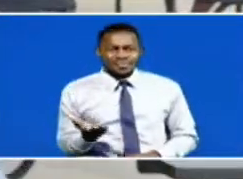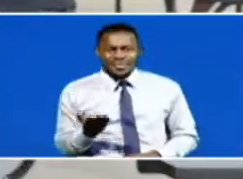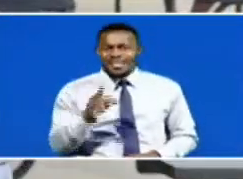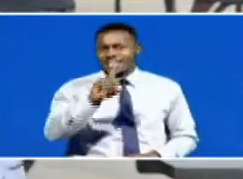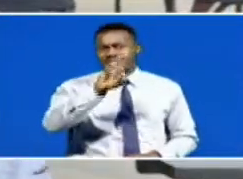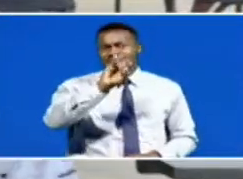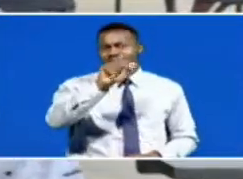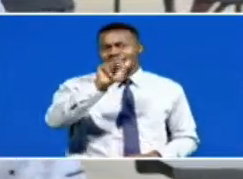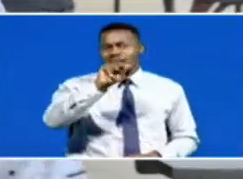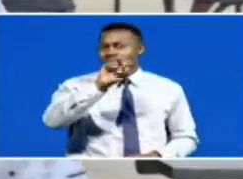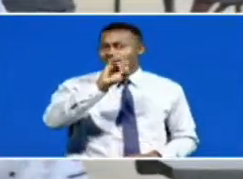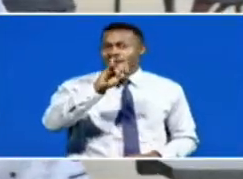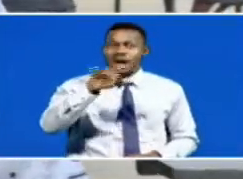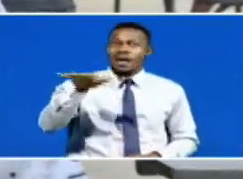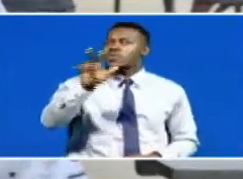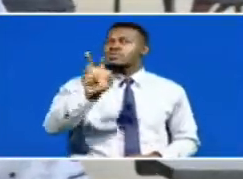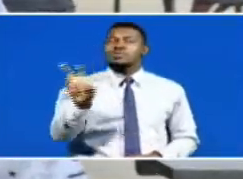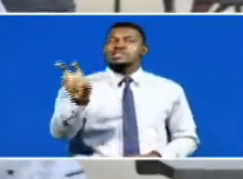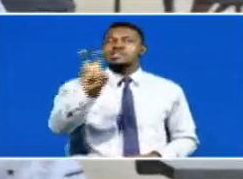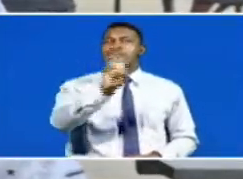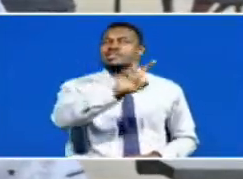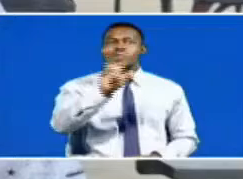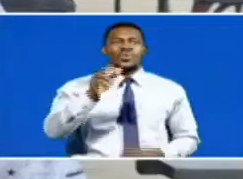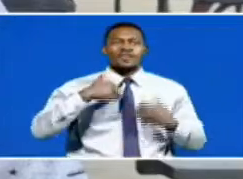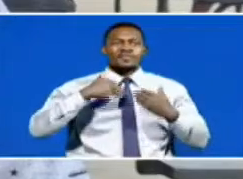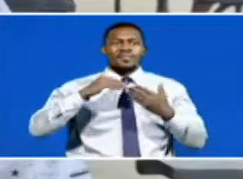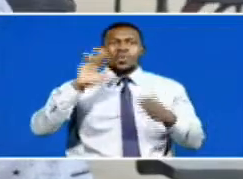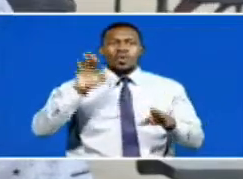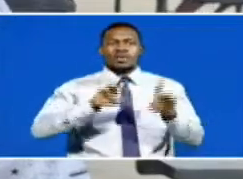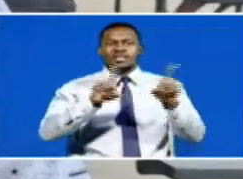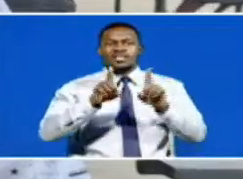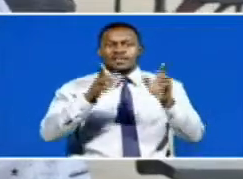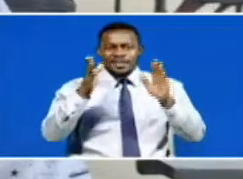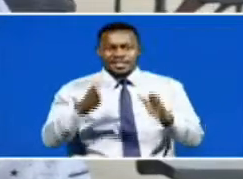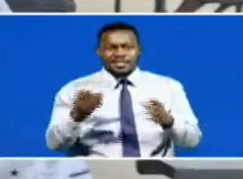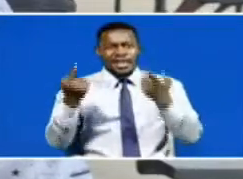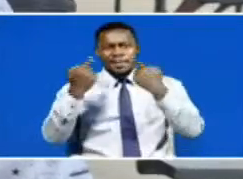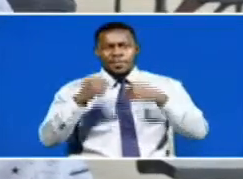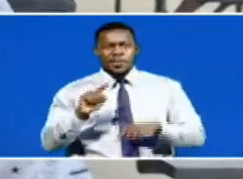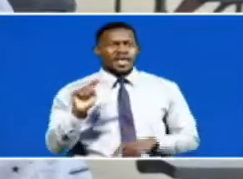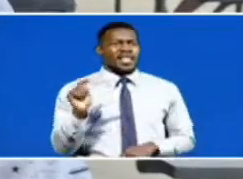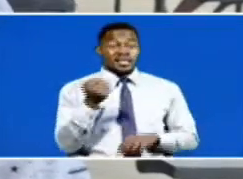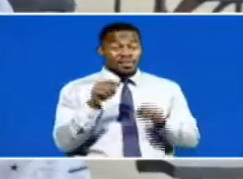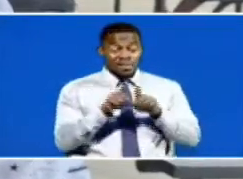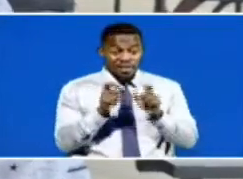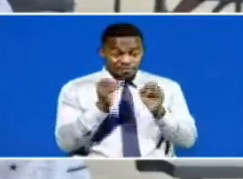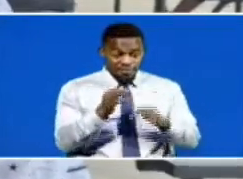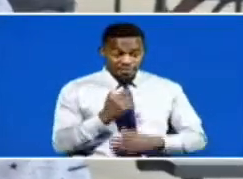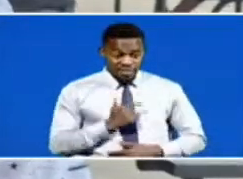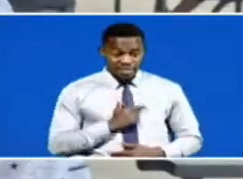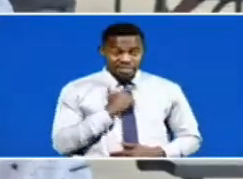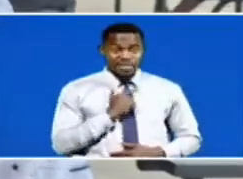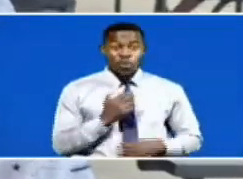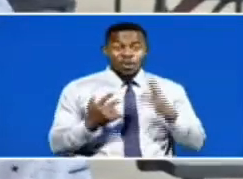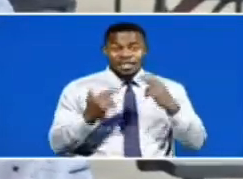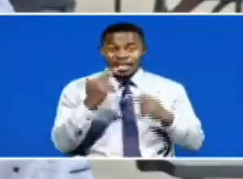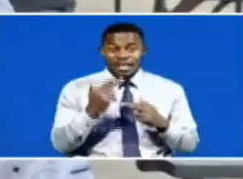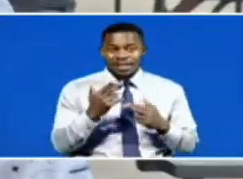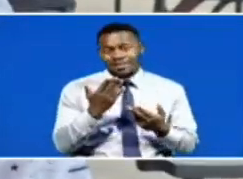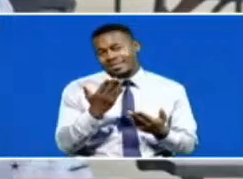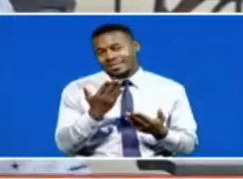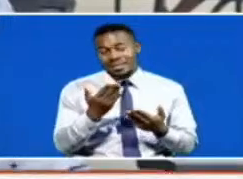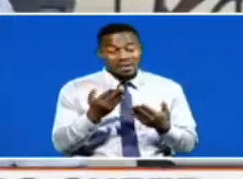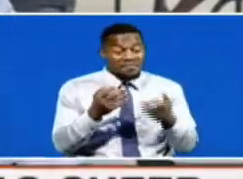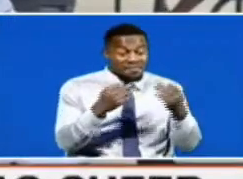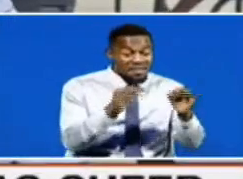look around, you will see there are many tourists. If you walk into the hotels right now, it will be difficult for you to get